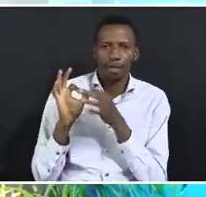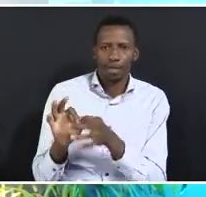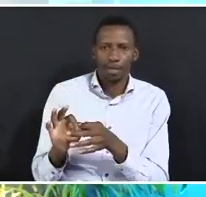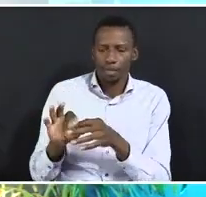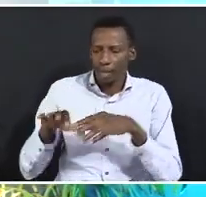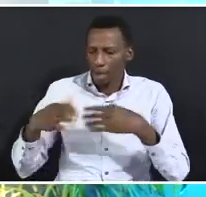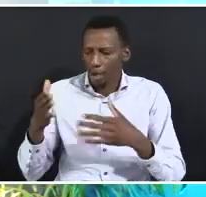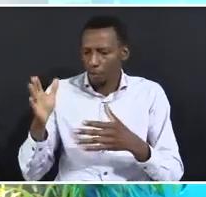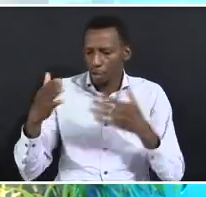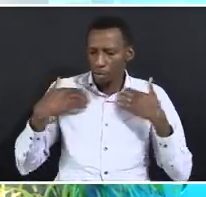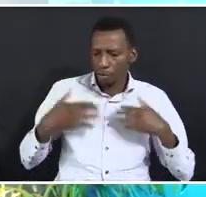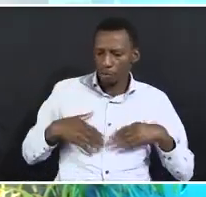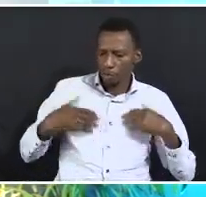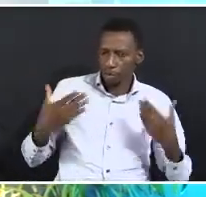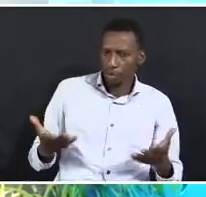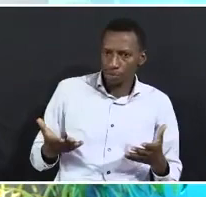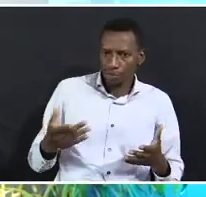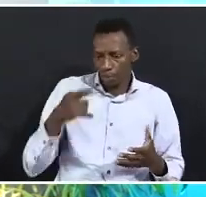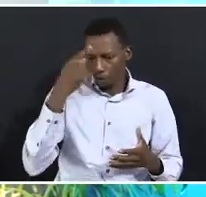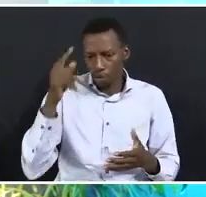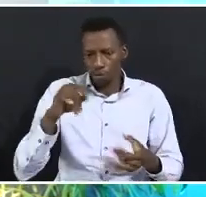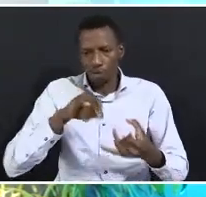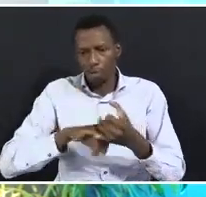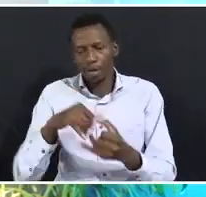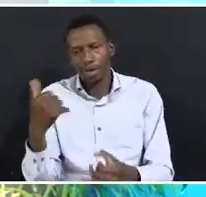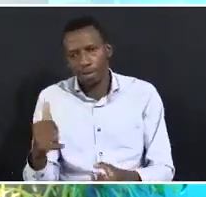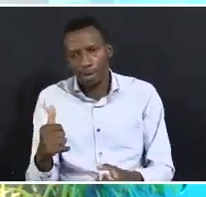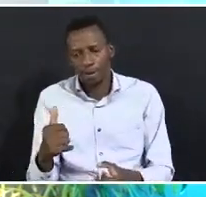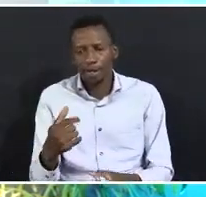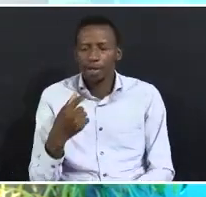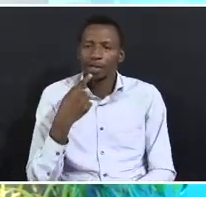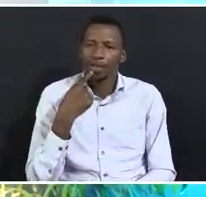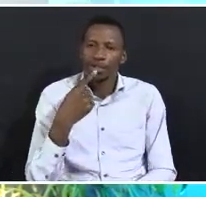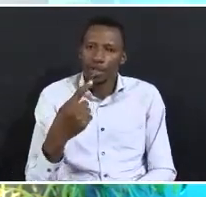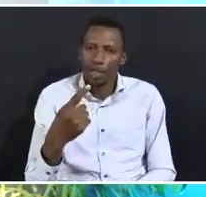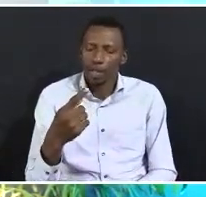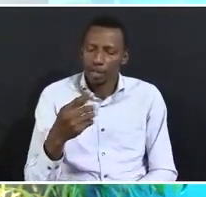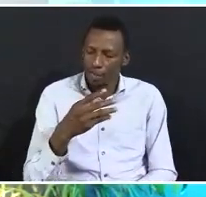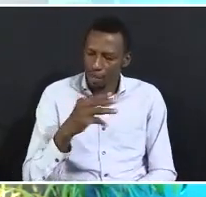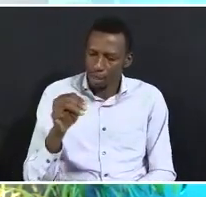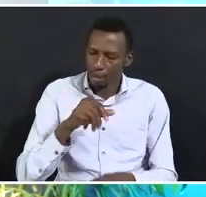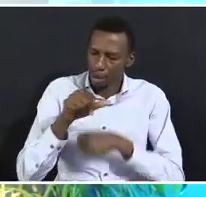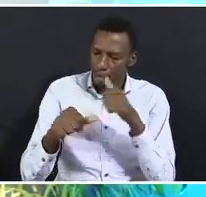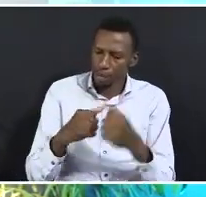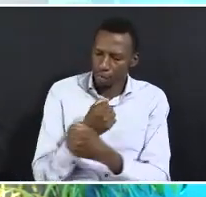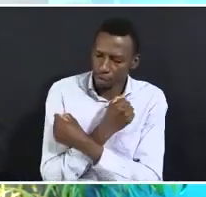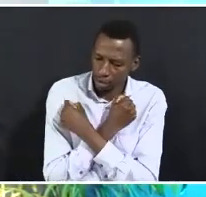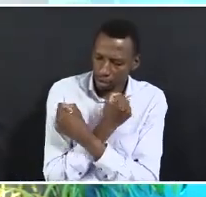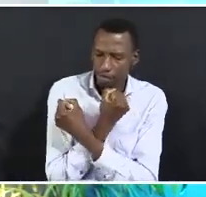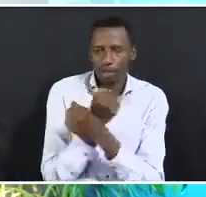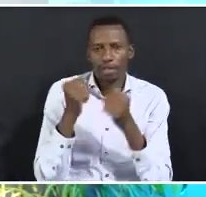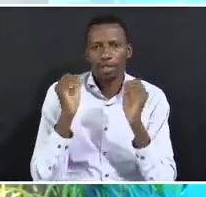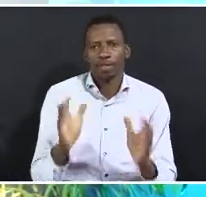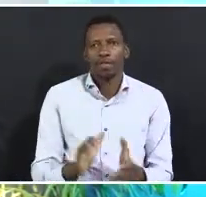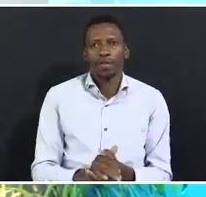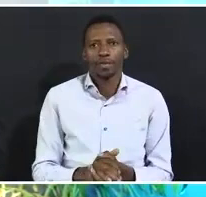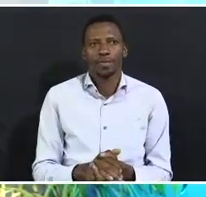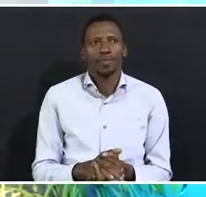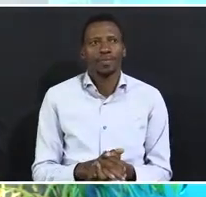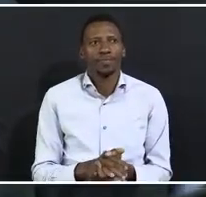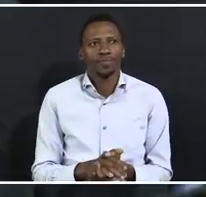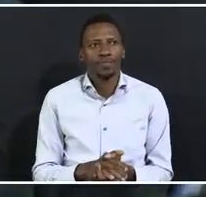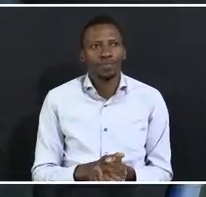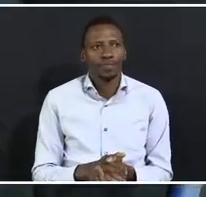look. They hate people because you are not married yet. Tell them about the loving Savior. Why are you not saying amen, my